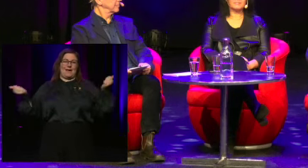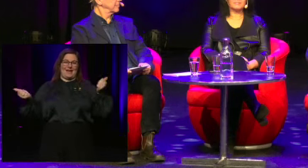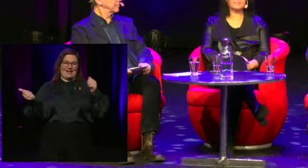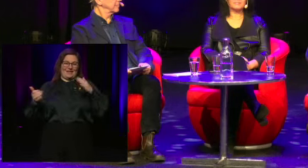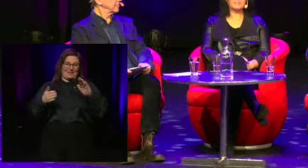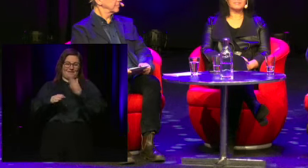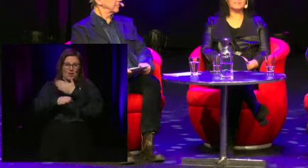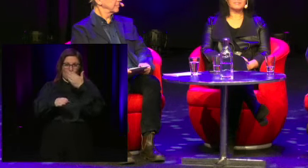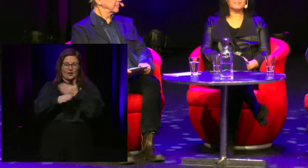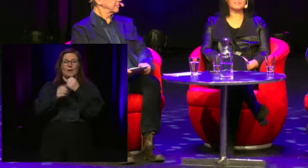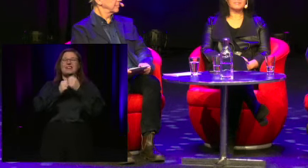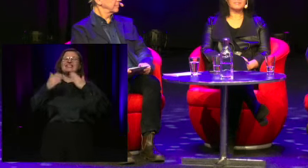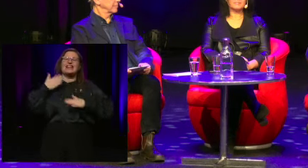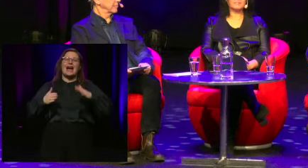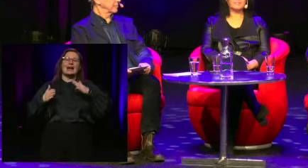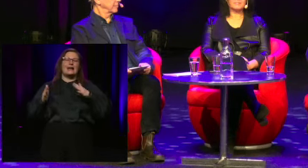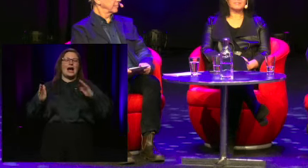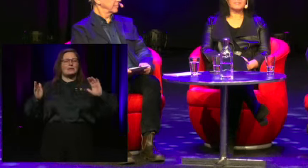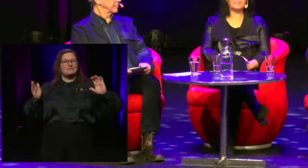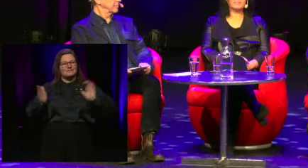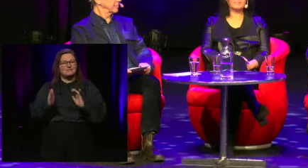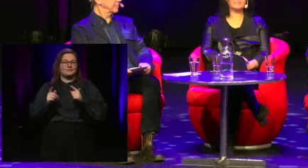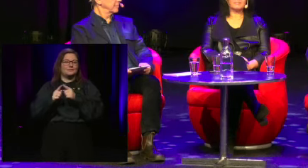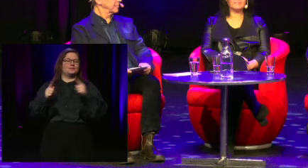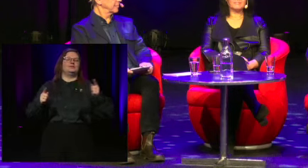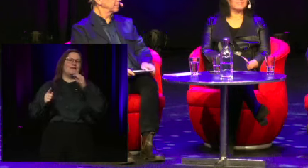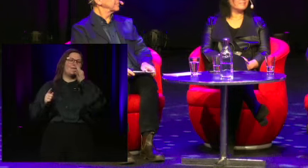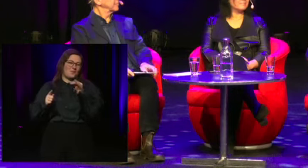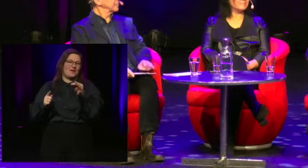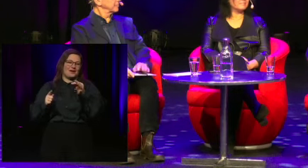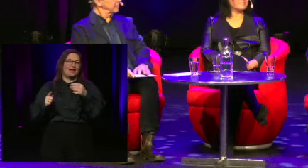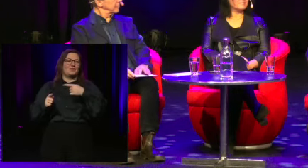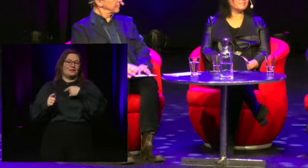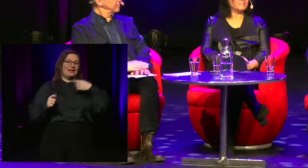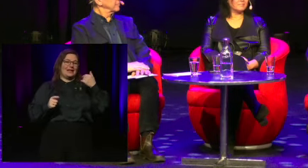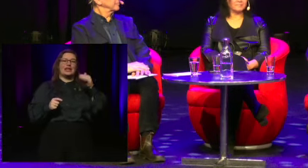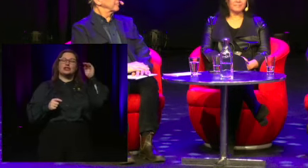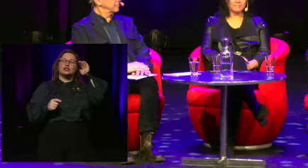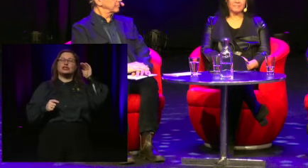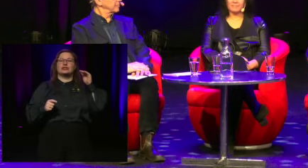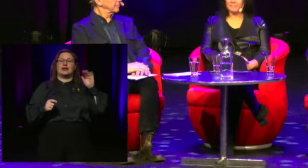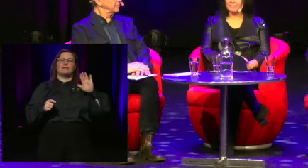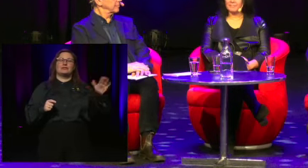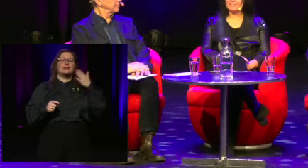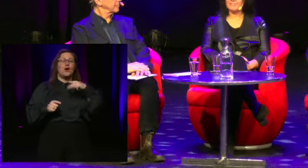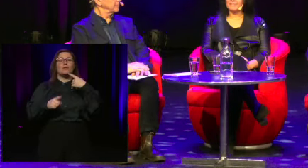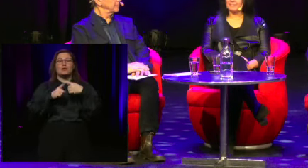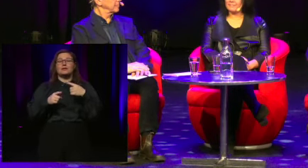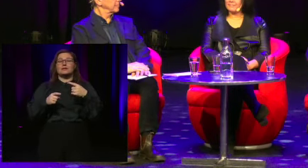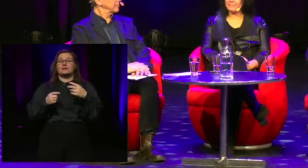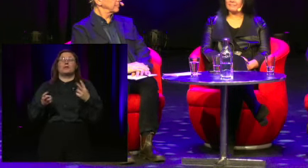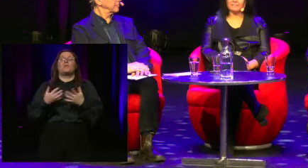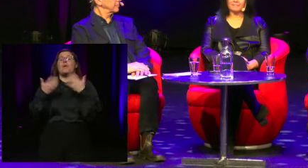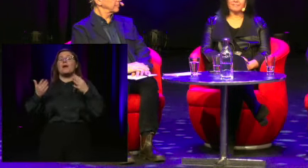but keep them brief and succinct, so we can hear as many as possible. So with